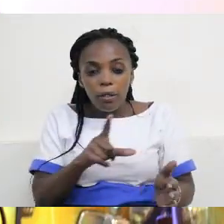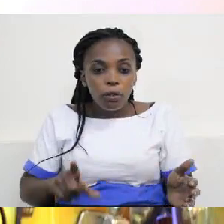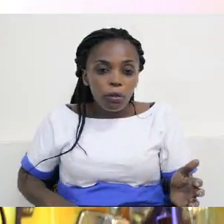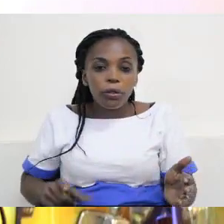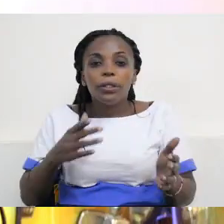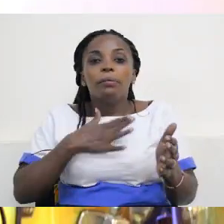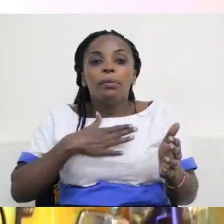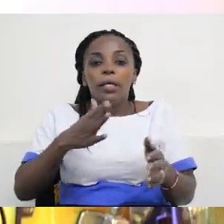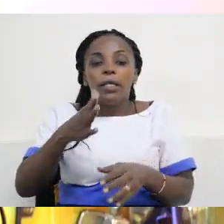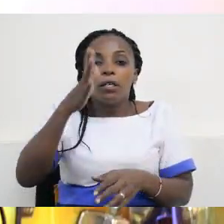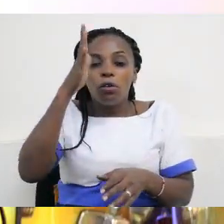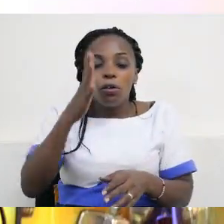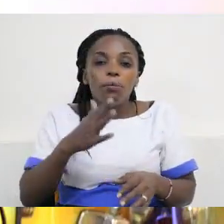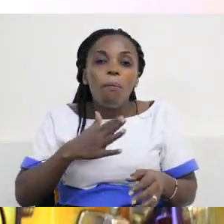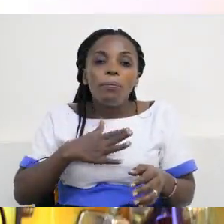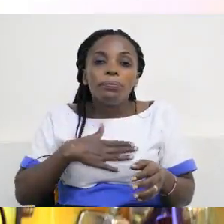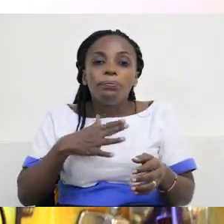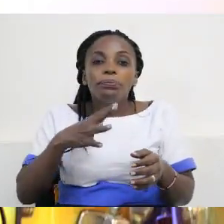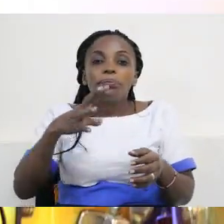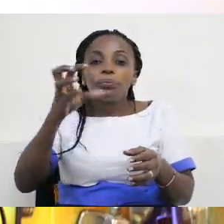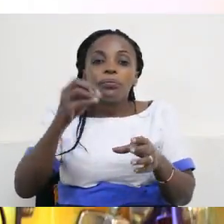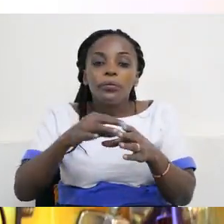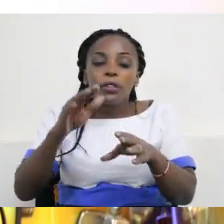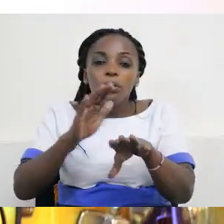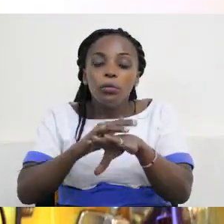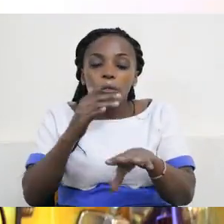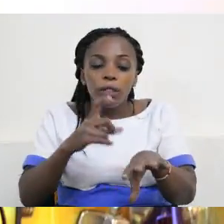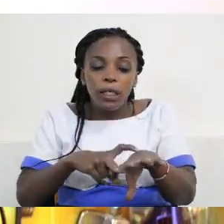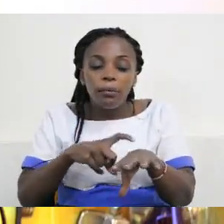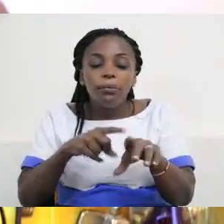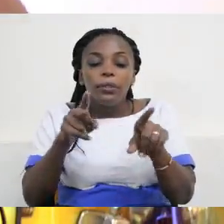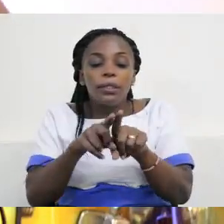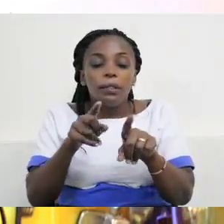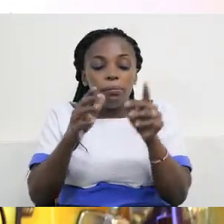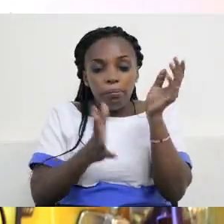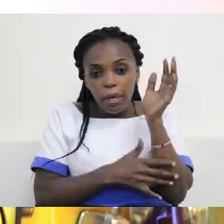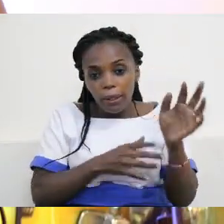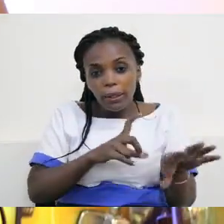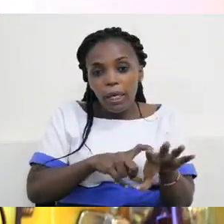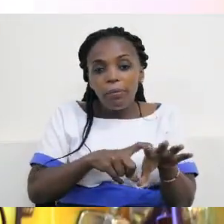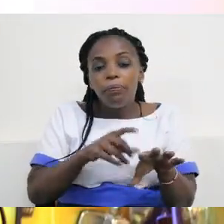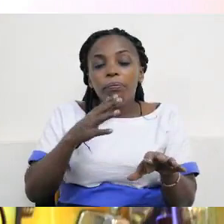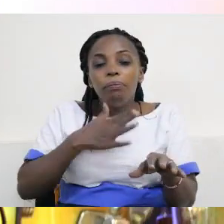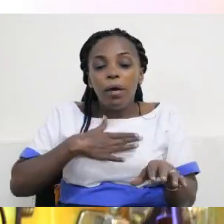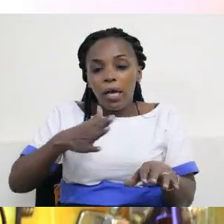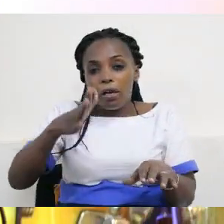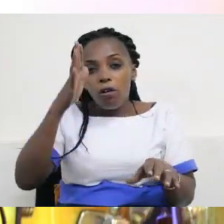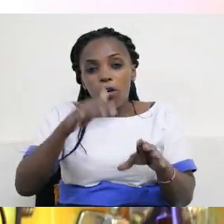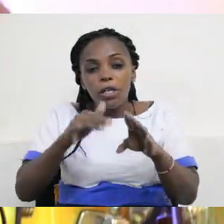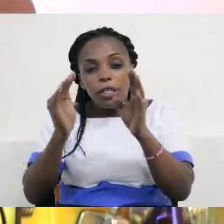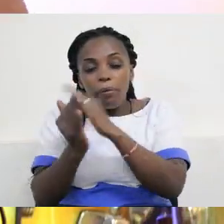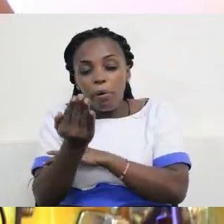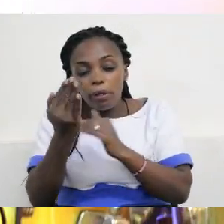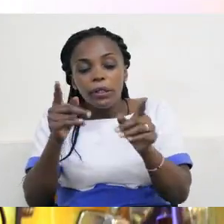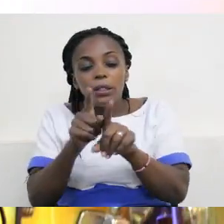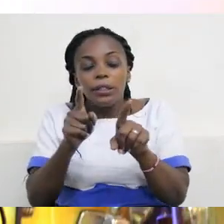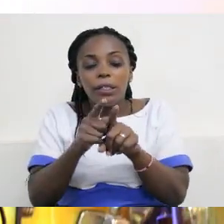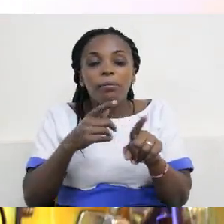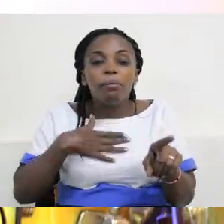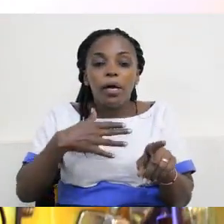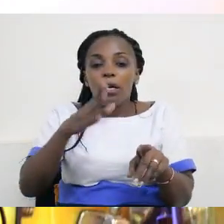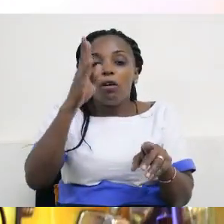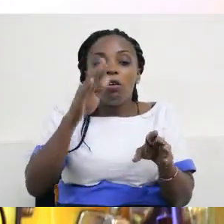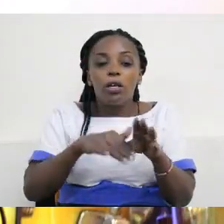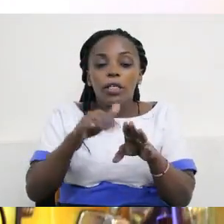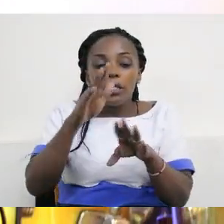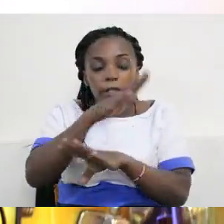is my God. He is God in the good times and in the bad times. He is the God. He's my God in the morning, and he is still my God